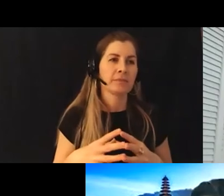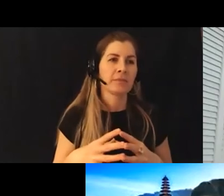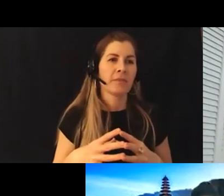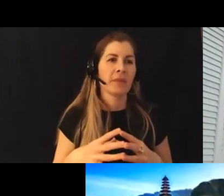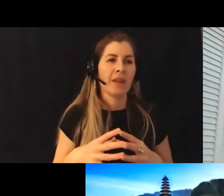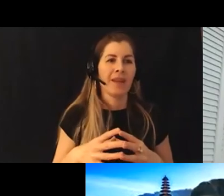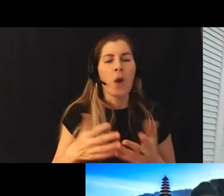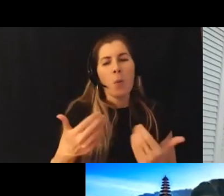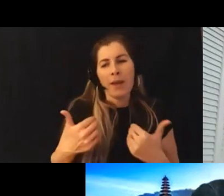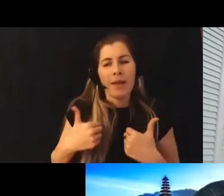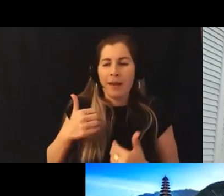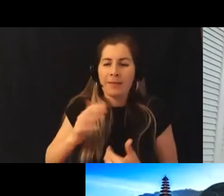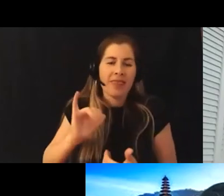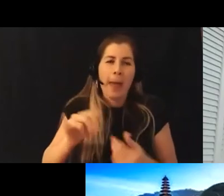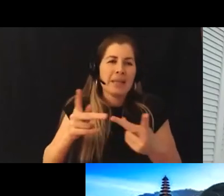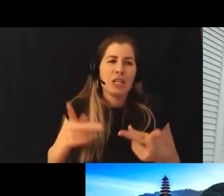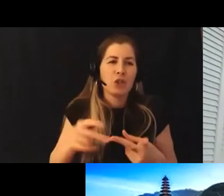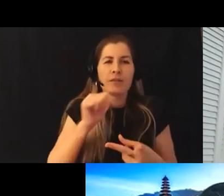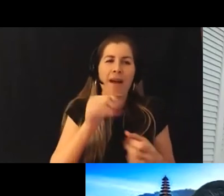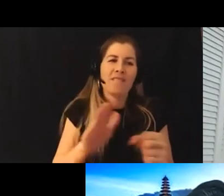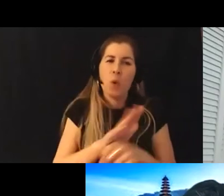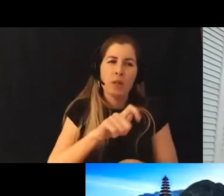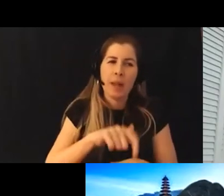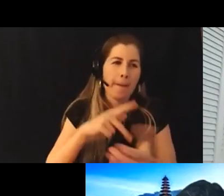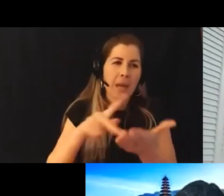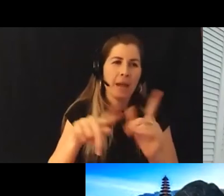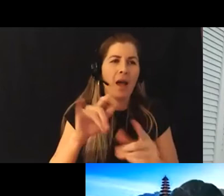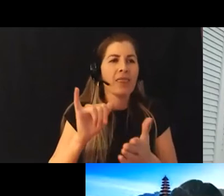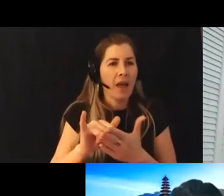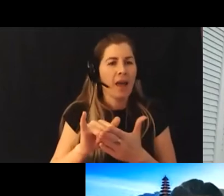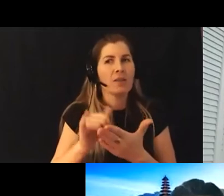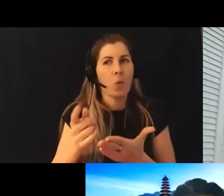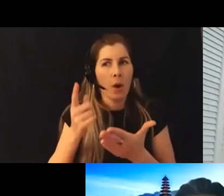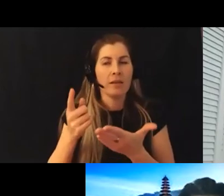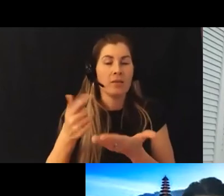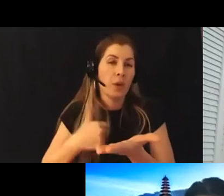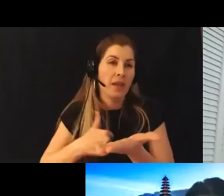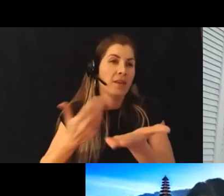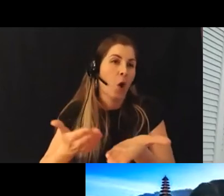paid gig, but it definitely is, you know, an honorarium that we provide for